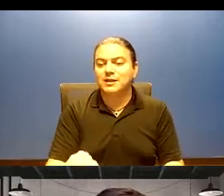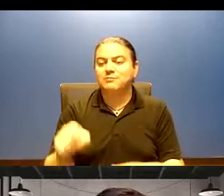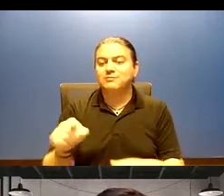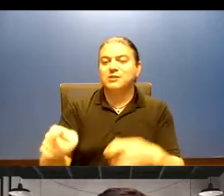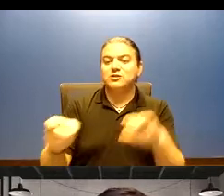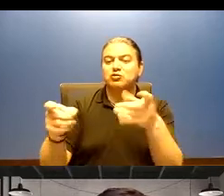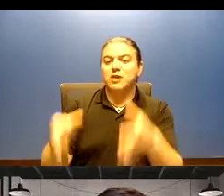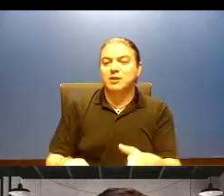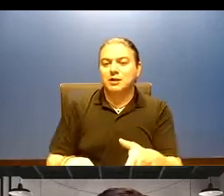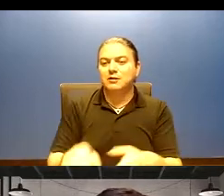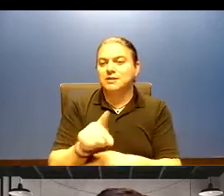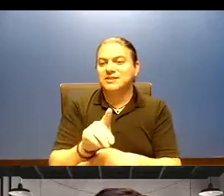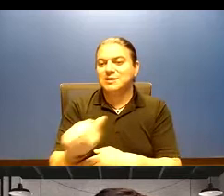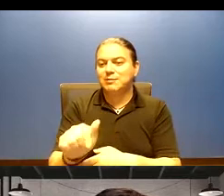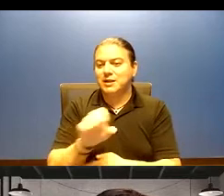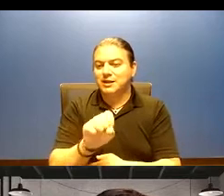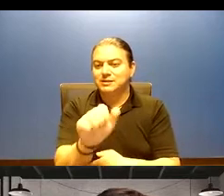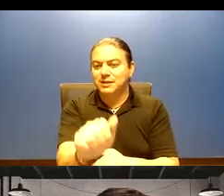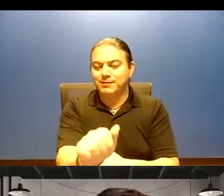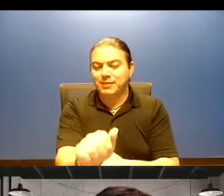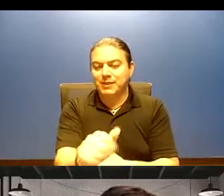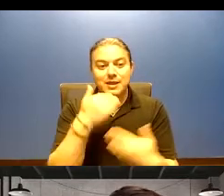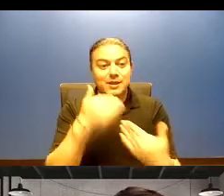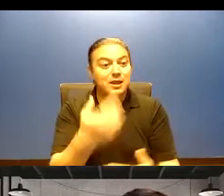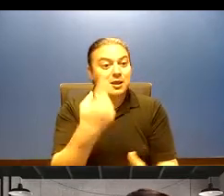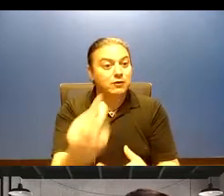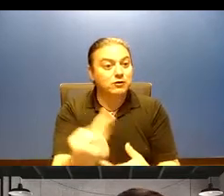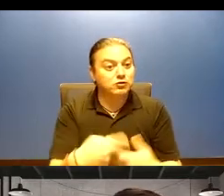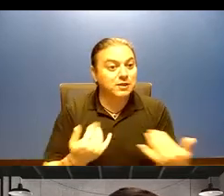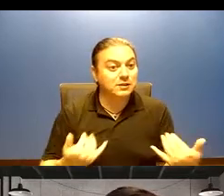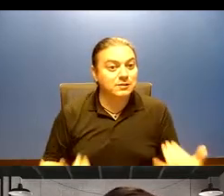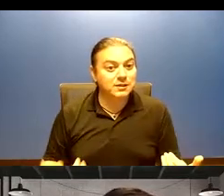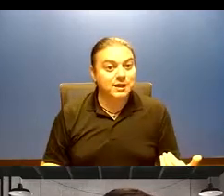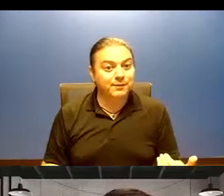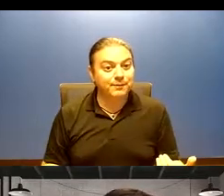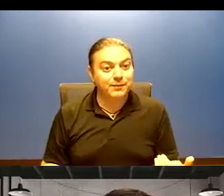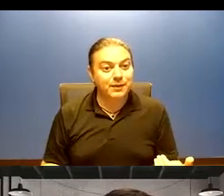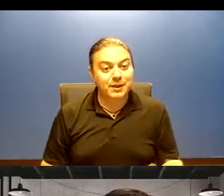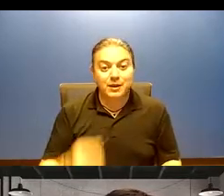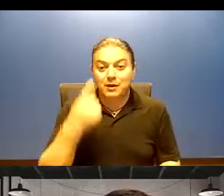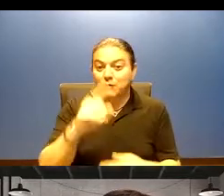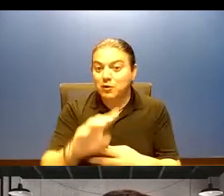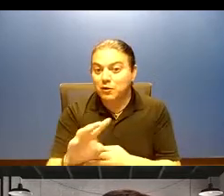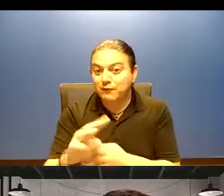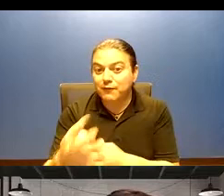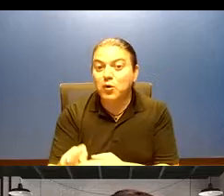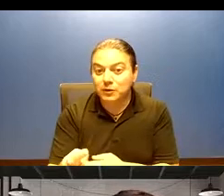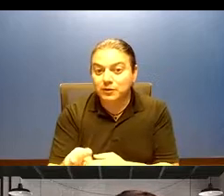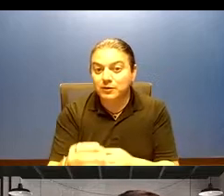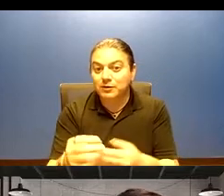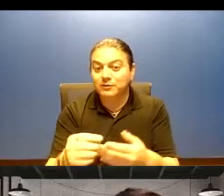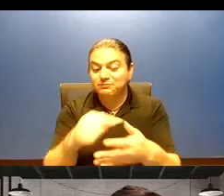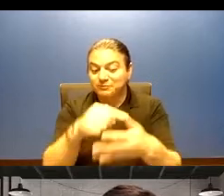It is my honor to thank you for joining us today for the fourth, I can't believe we've already done this, fourth in a series of 5 conversations